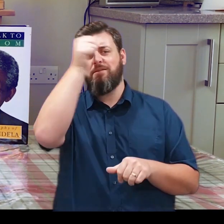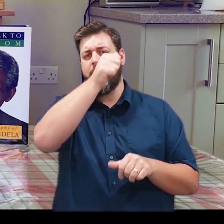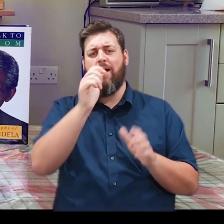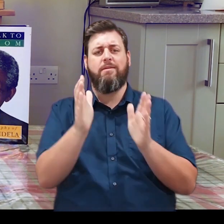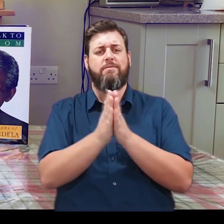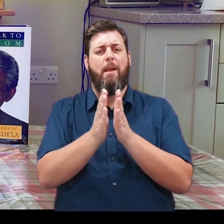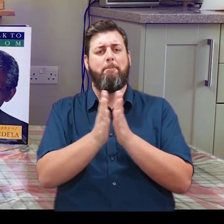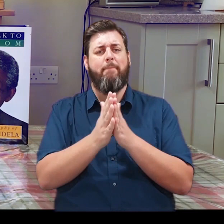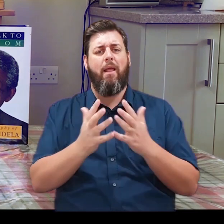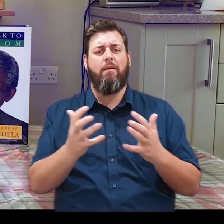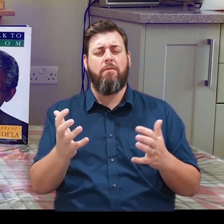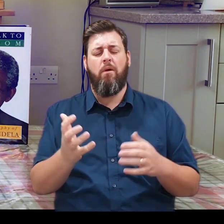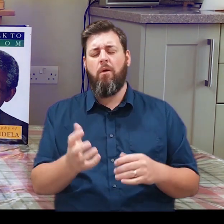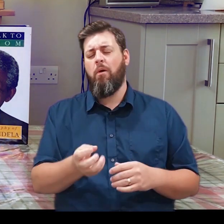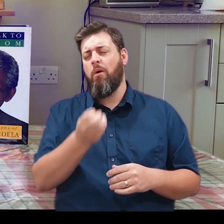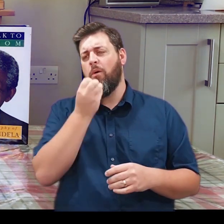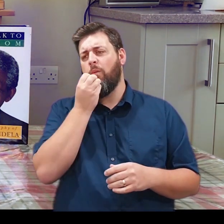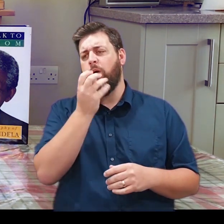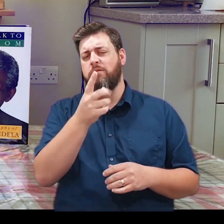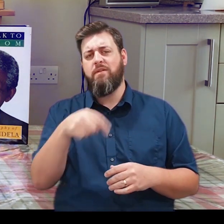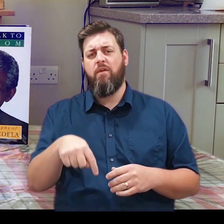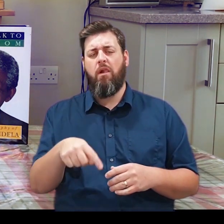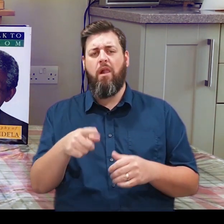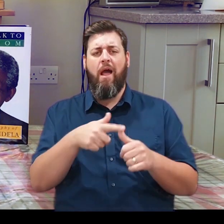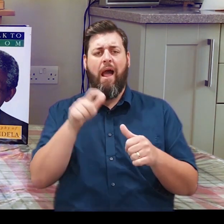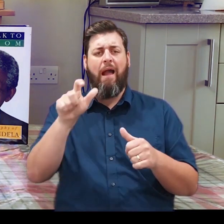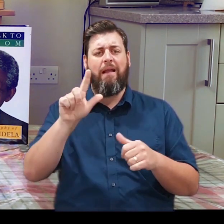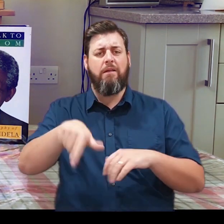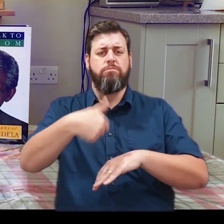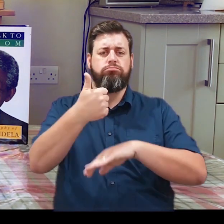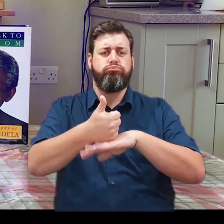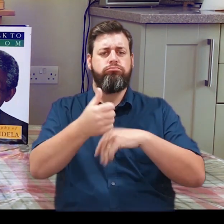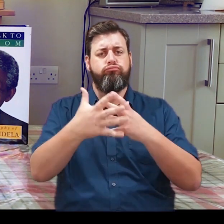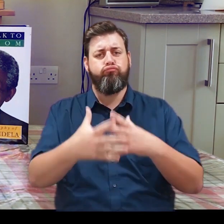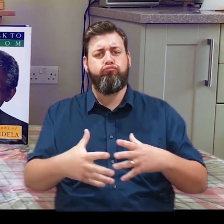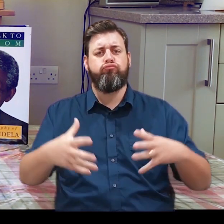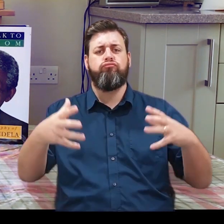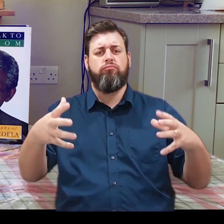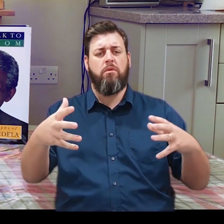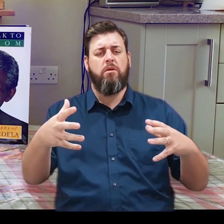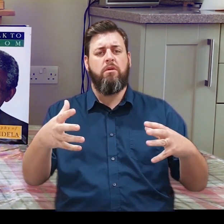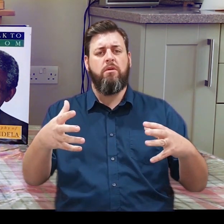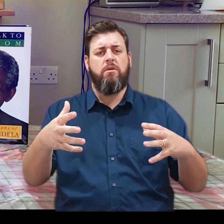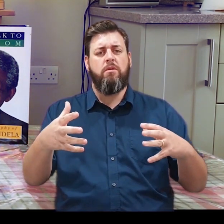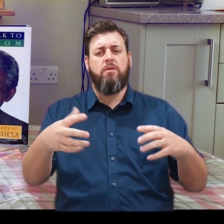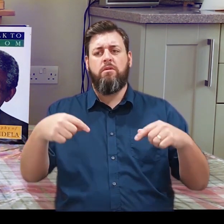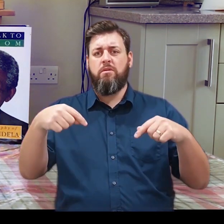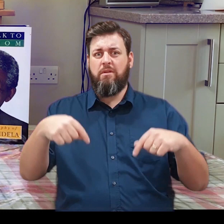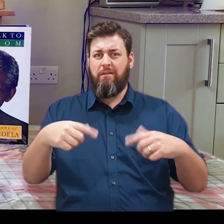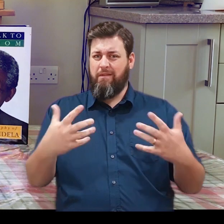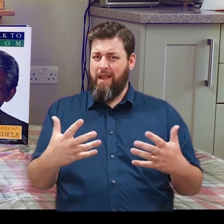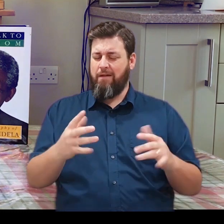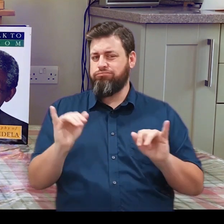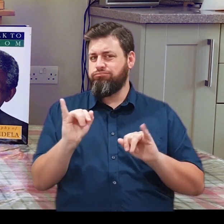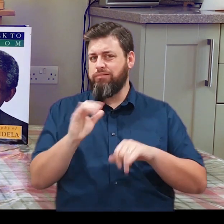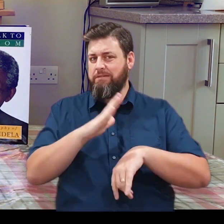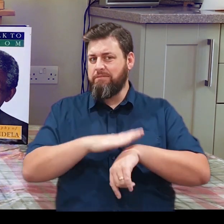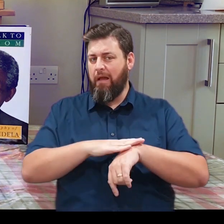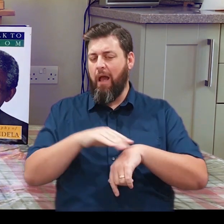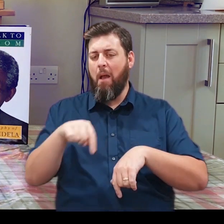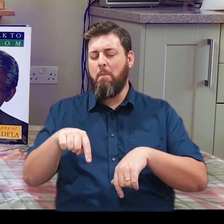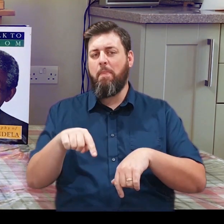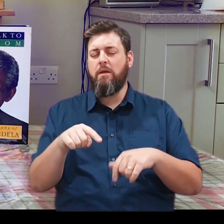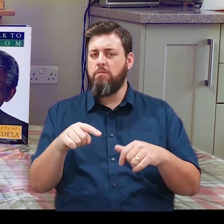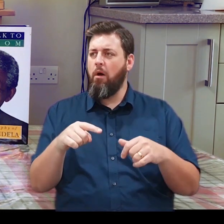this academy is growing and exists. In these dark times, it's a place of light and